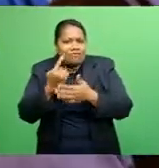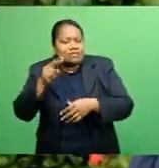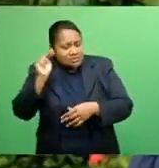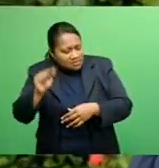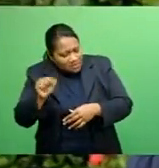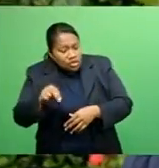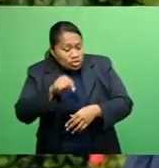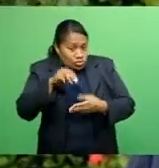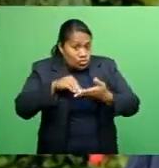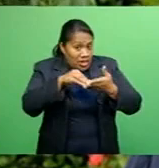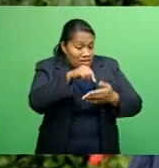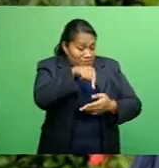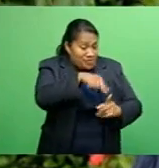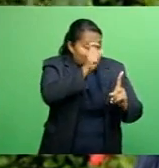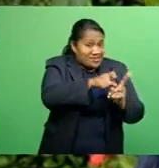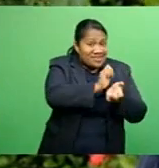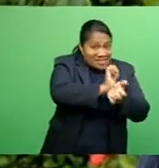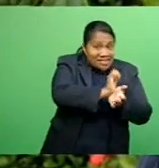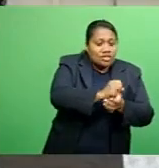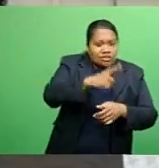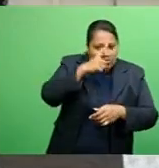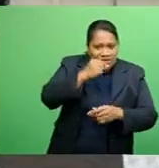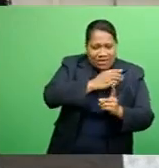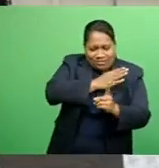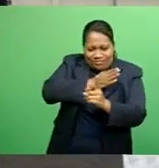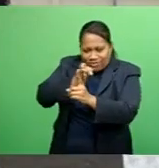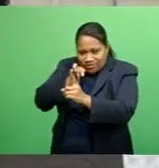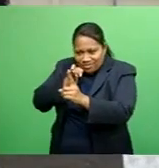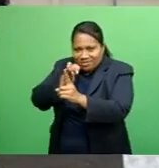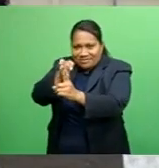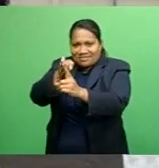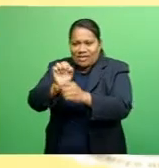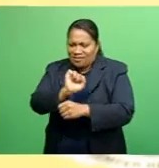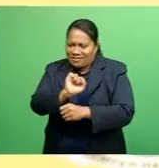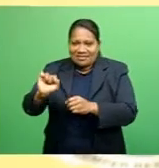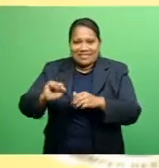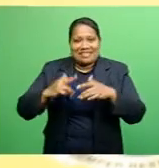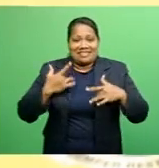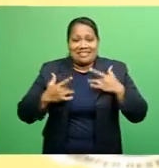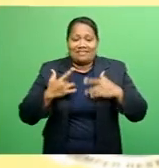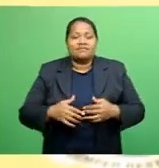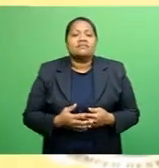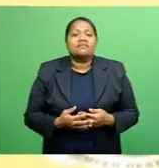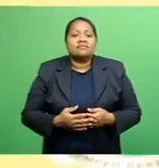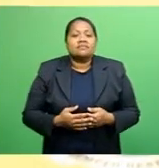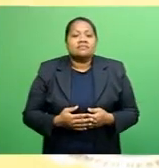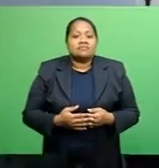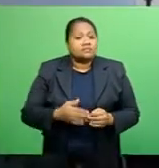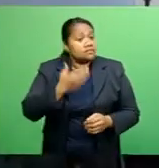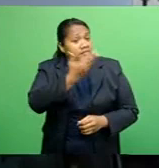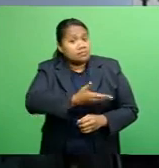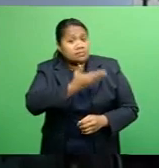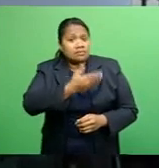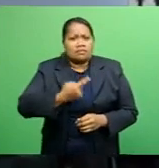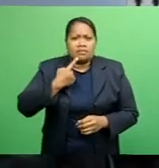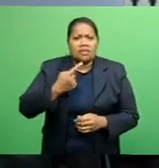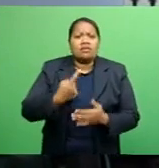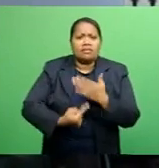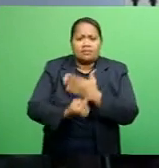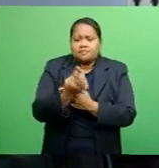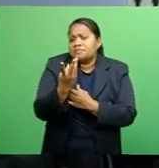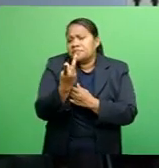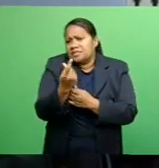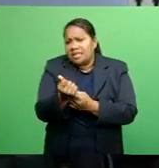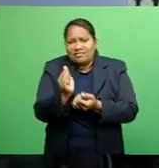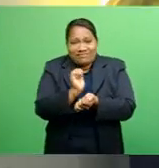inmates to get back on track with their lives. Fiji Corrections Service Commander Francis Keane says some inmates from the province